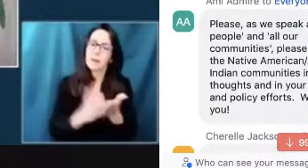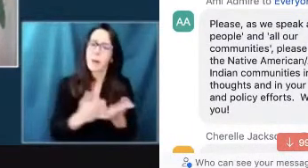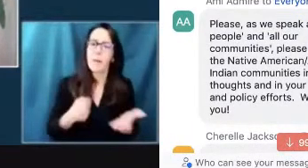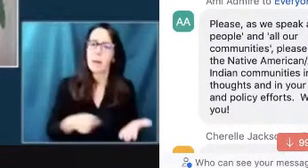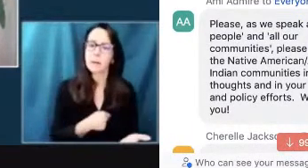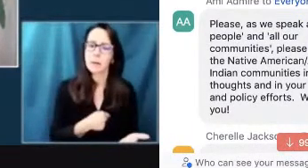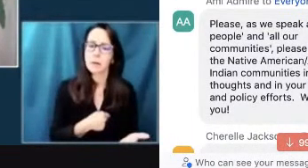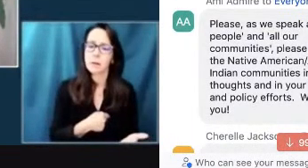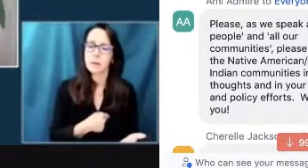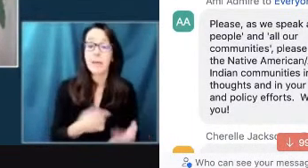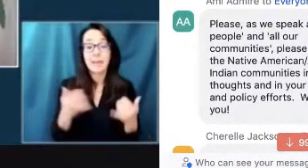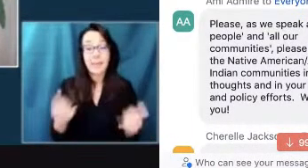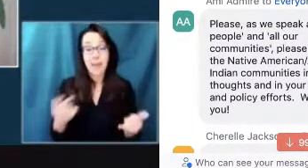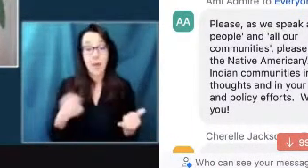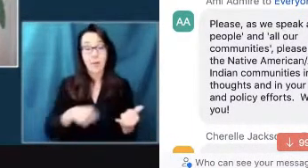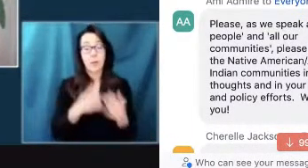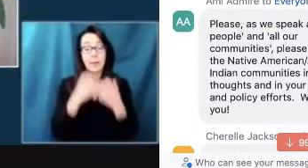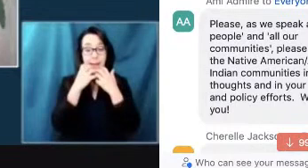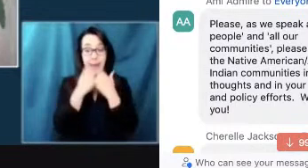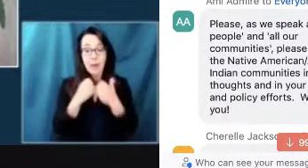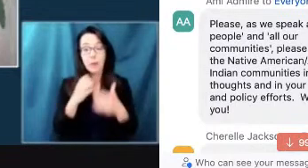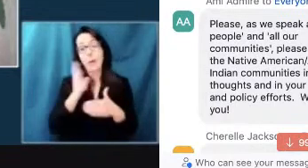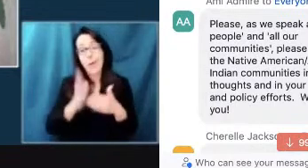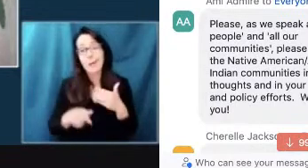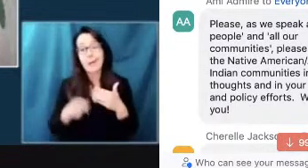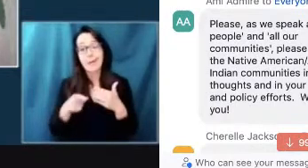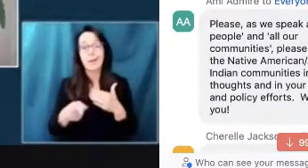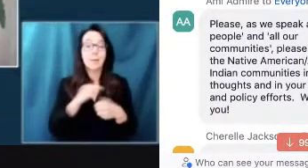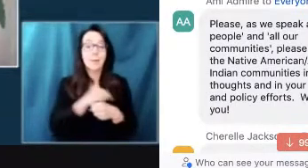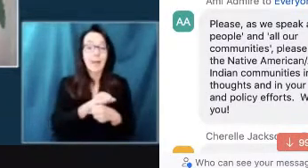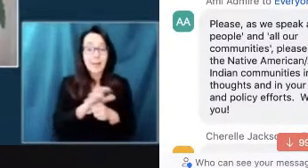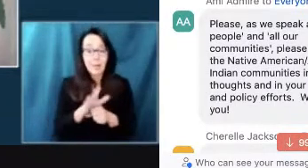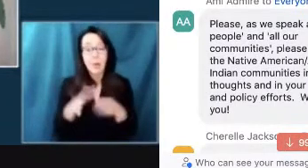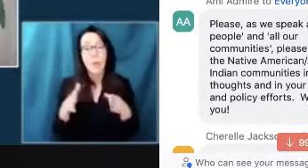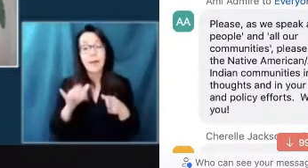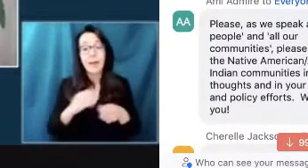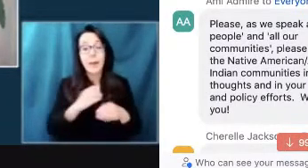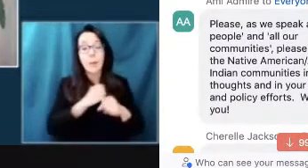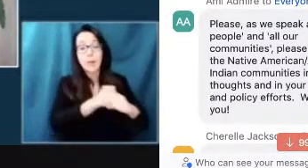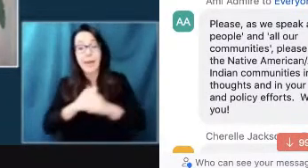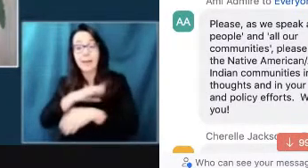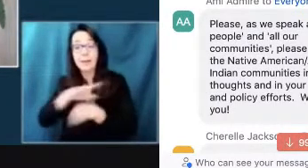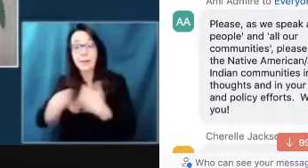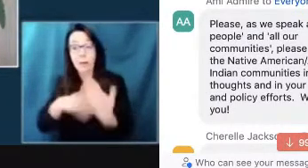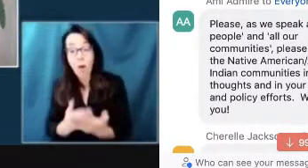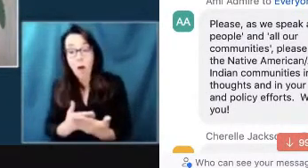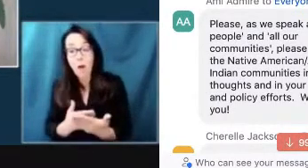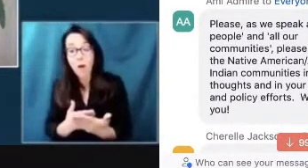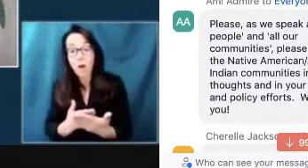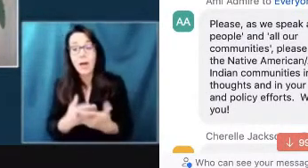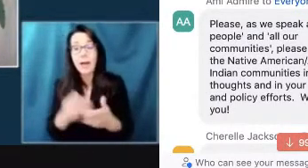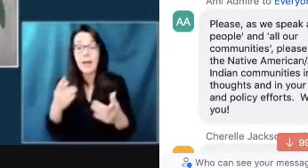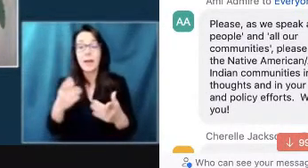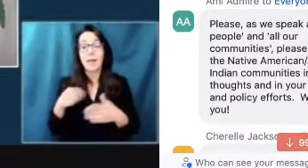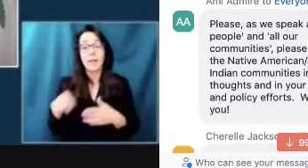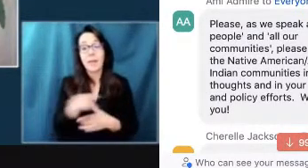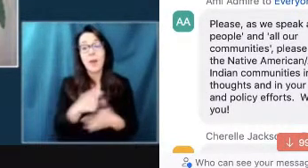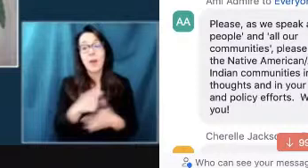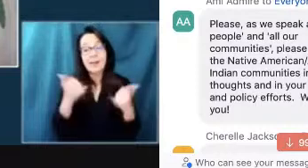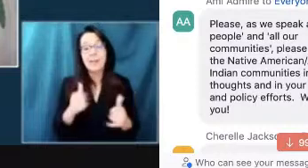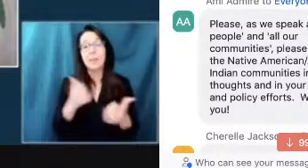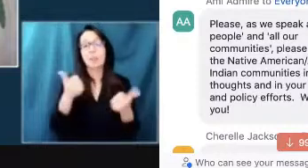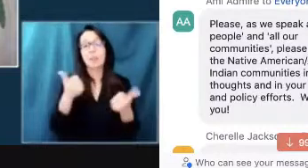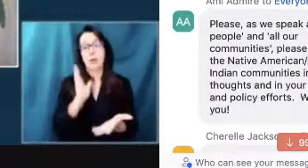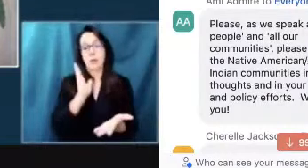us. Now, as we care to end this pandemic in a way that protects everyone, extremists are still trying to stop